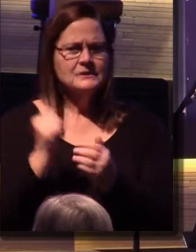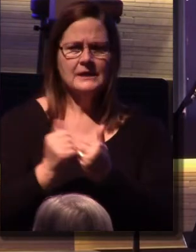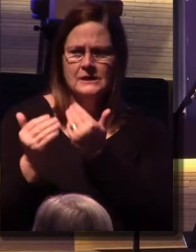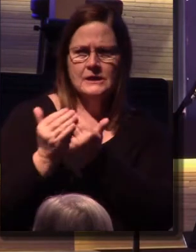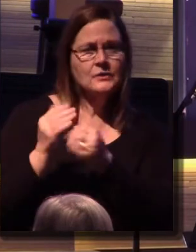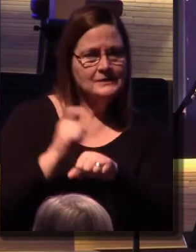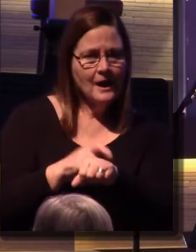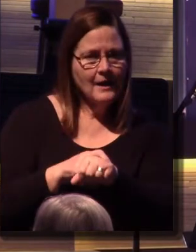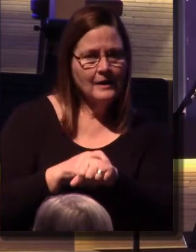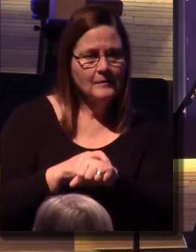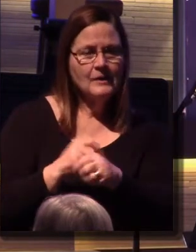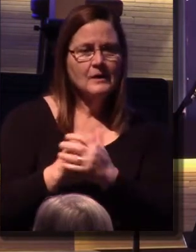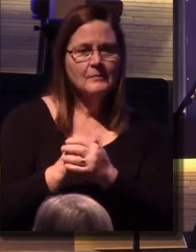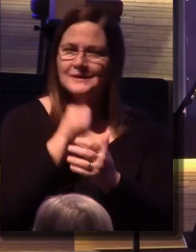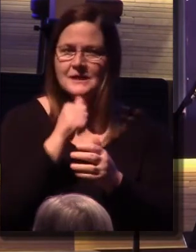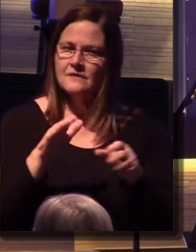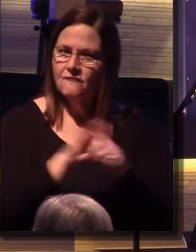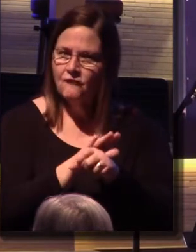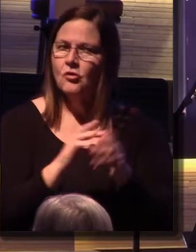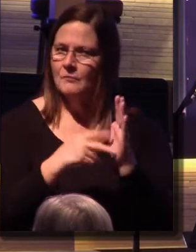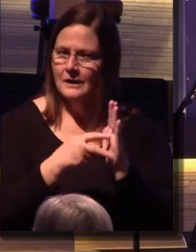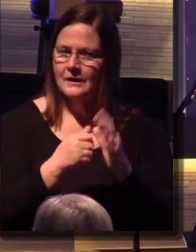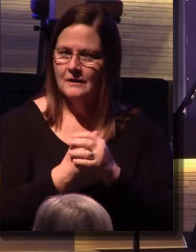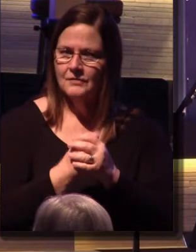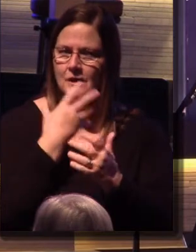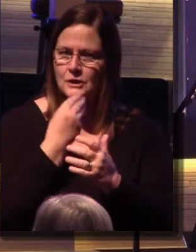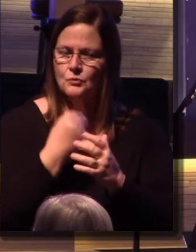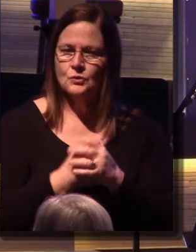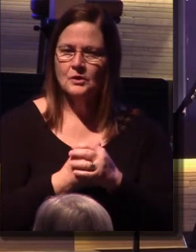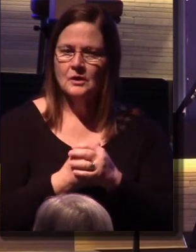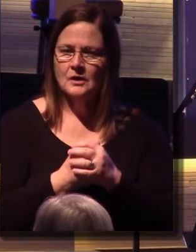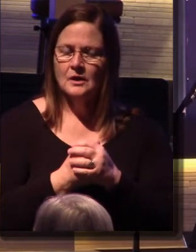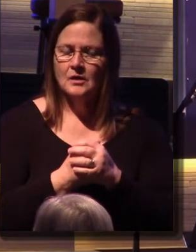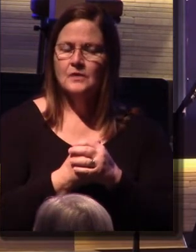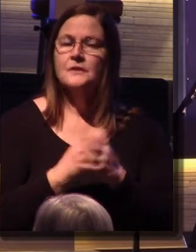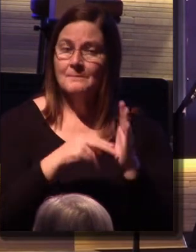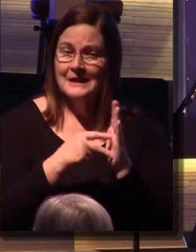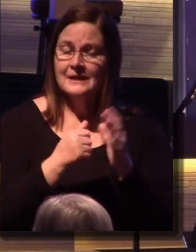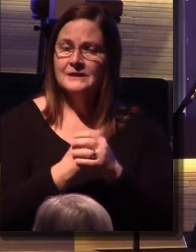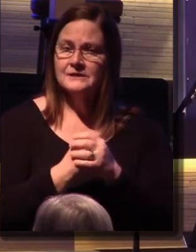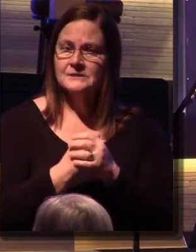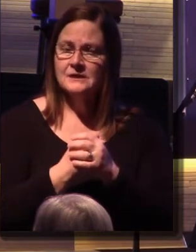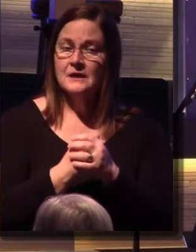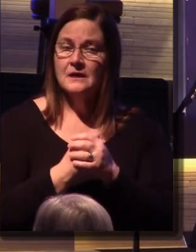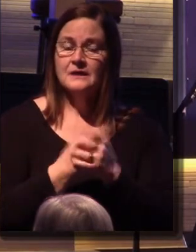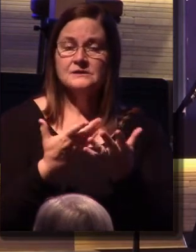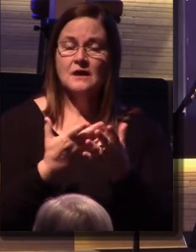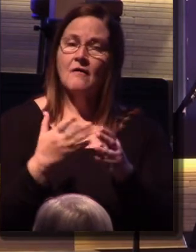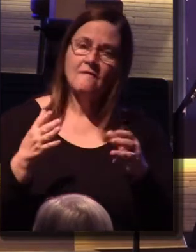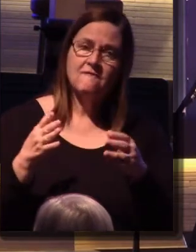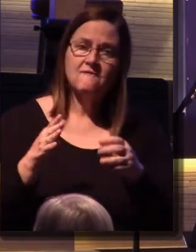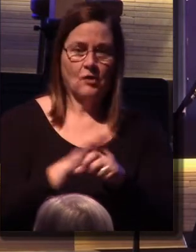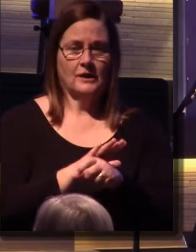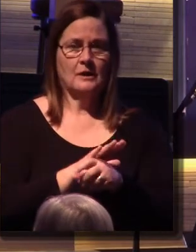in time. But that's not really the full implication of the Hebrew here, because the implication is it's near in that